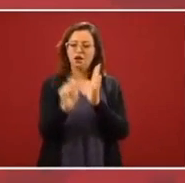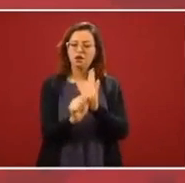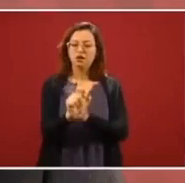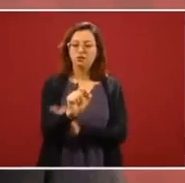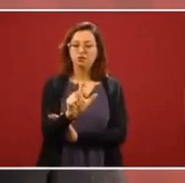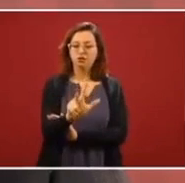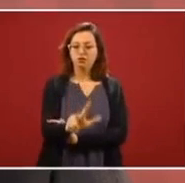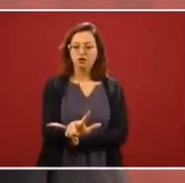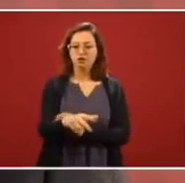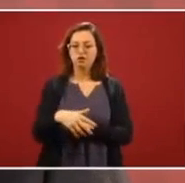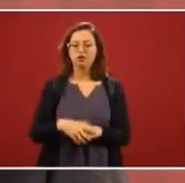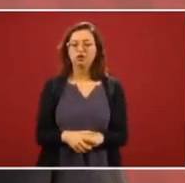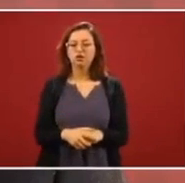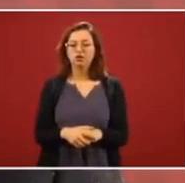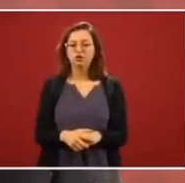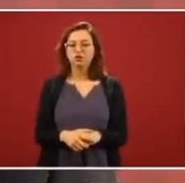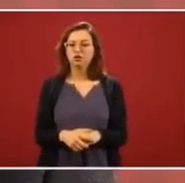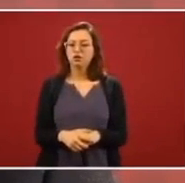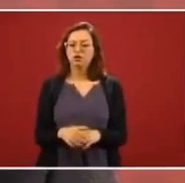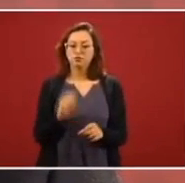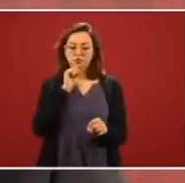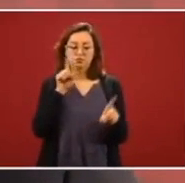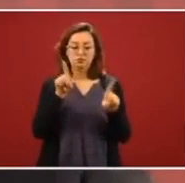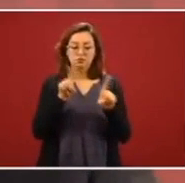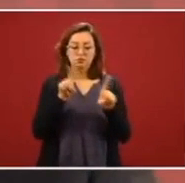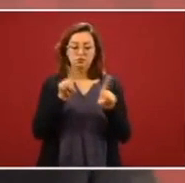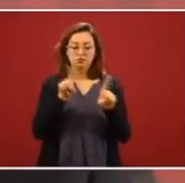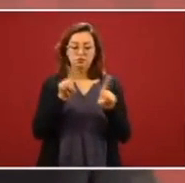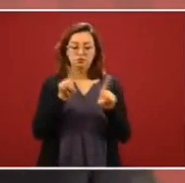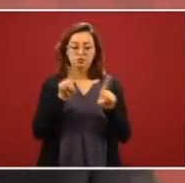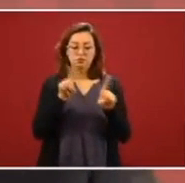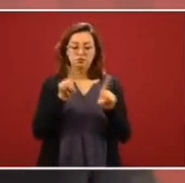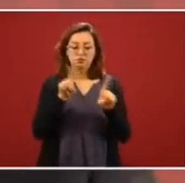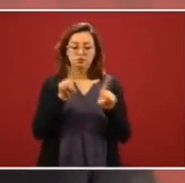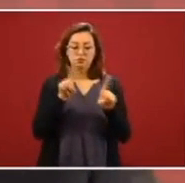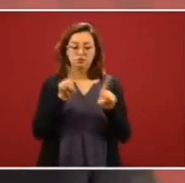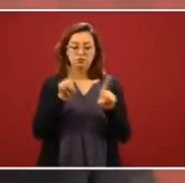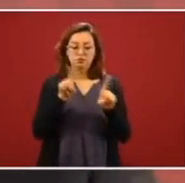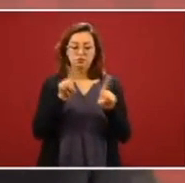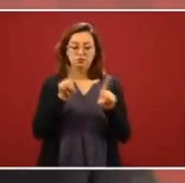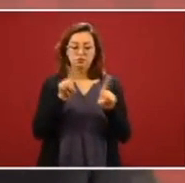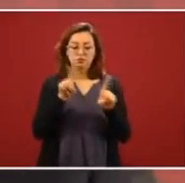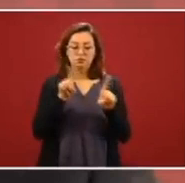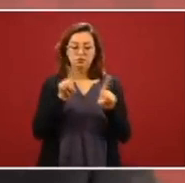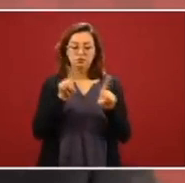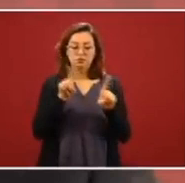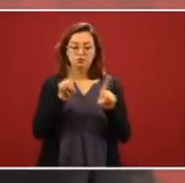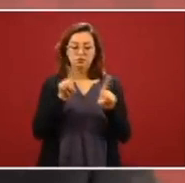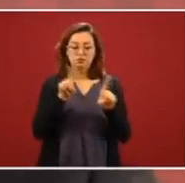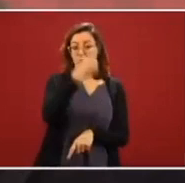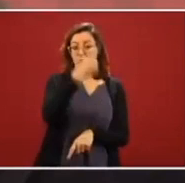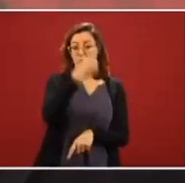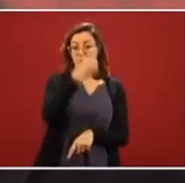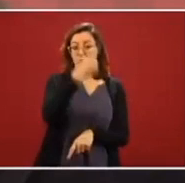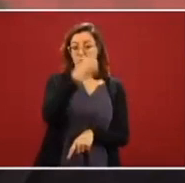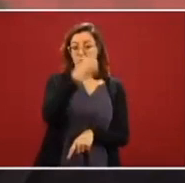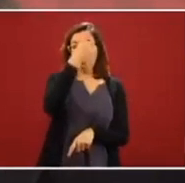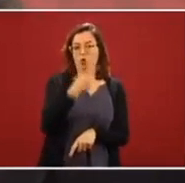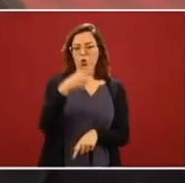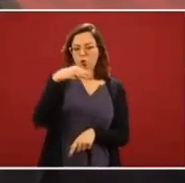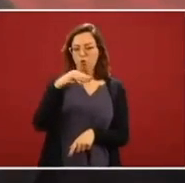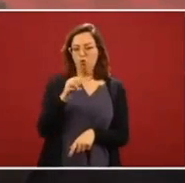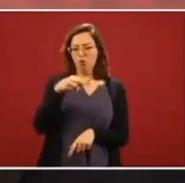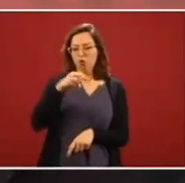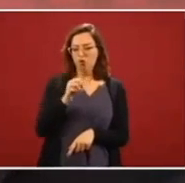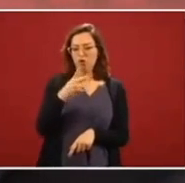28. así como están prohibidos los monopolios, Just the way monopolies are prohibited,